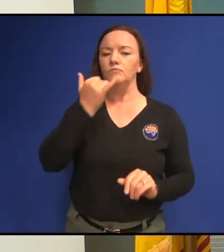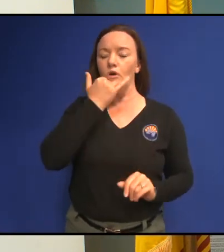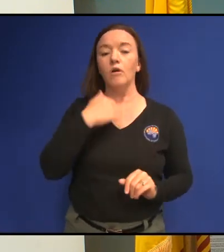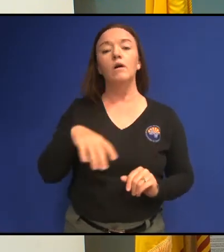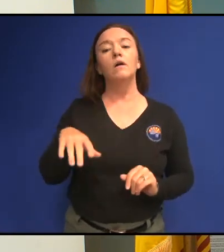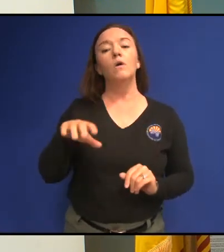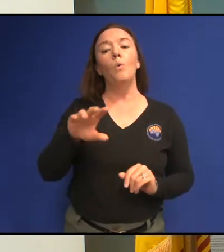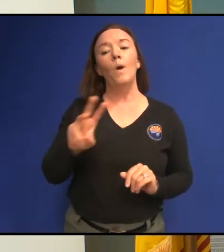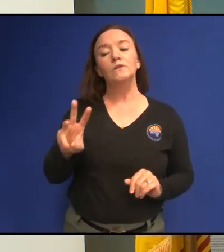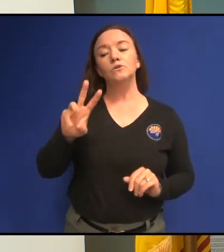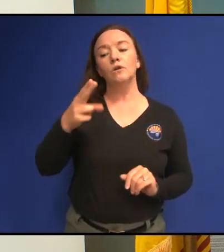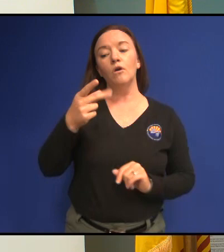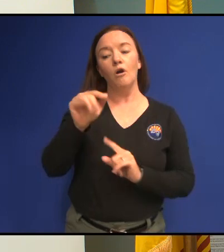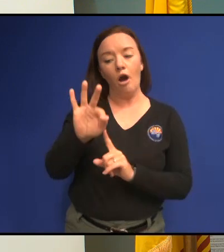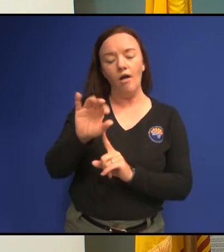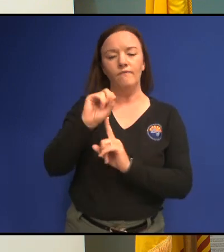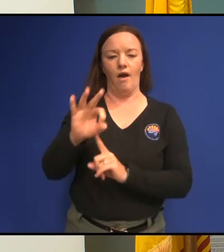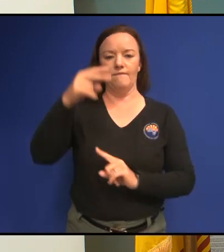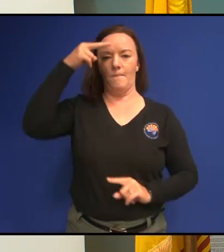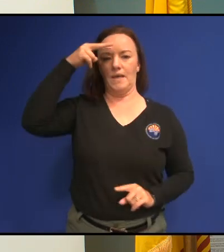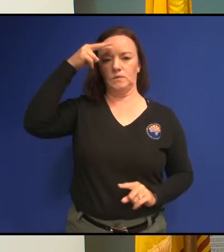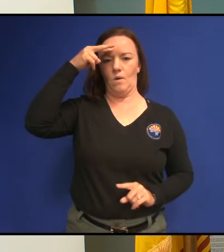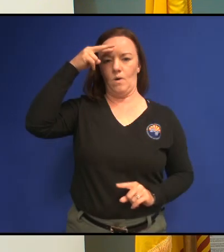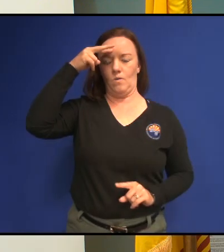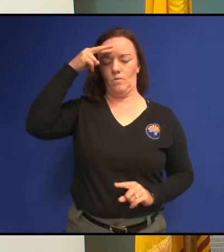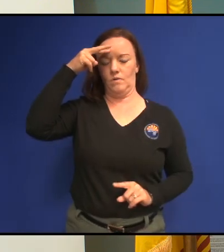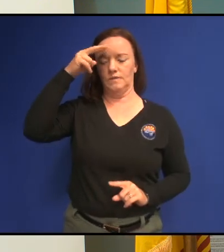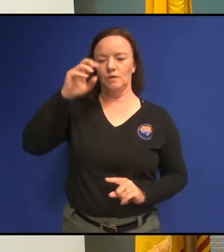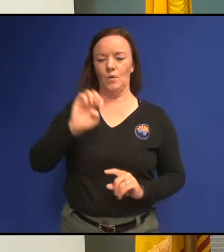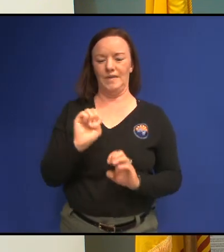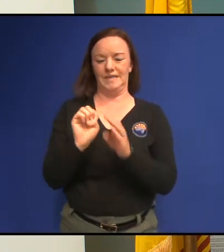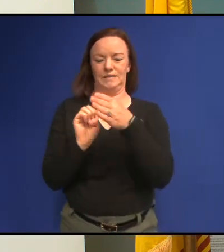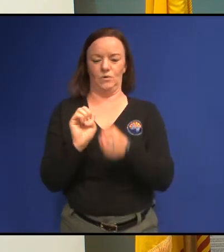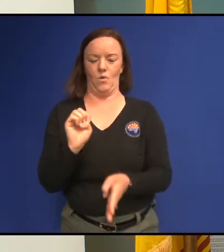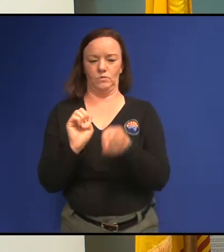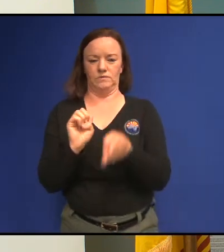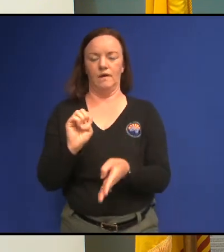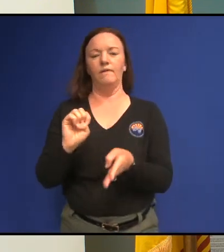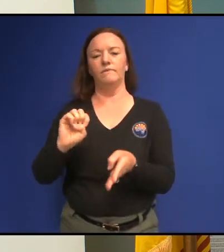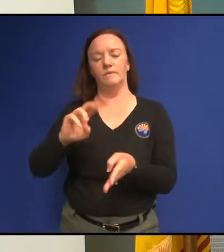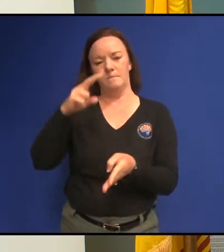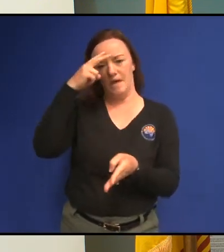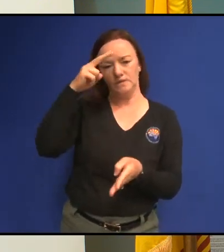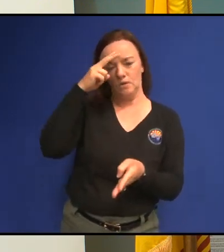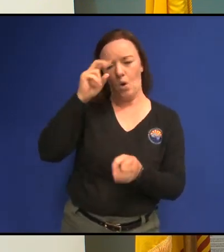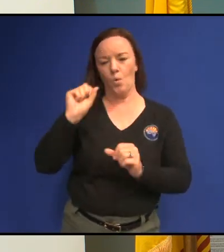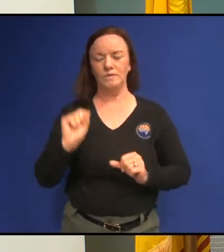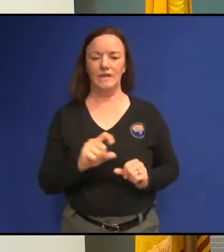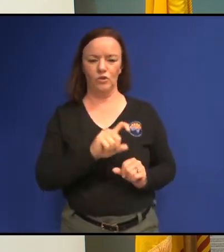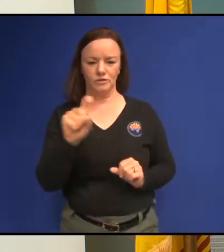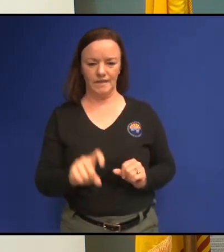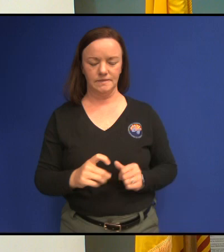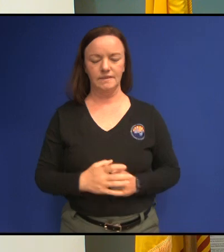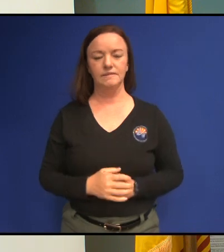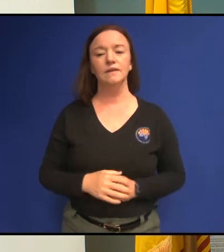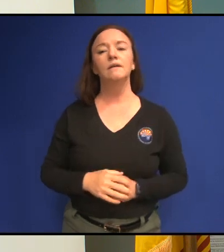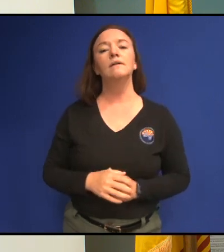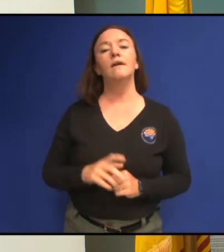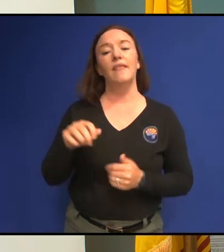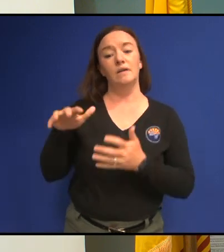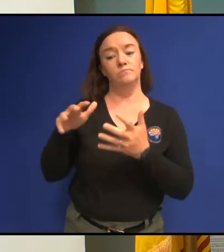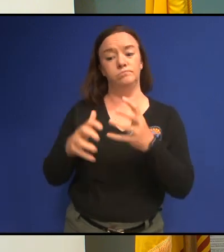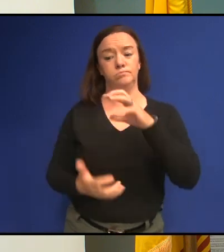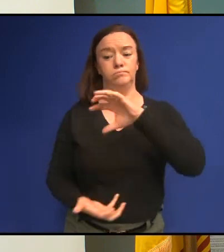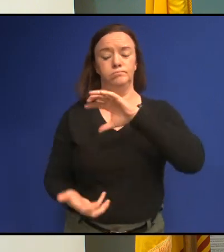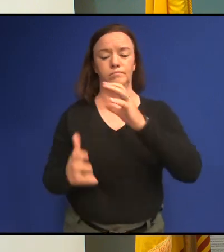Gulf of Mexico, east coast of Mexico and southern Texas, you see a little circulation here. That is an easterly wave, what we